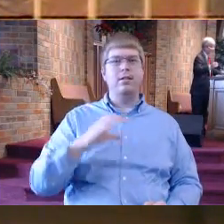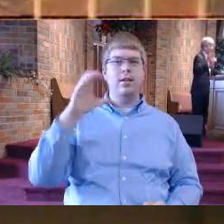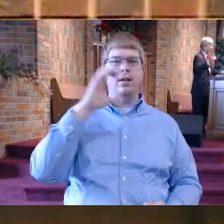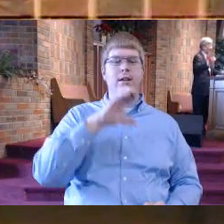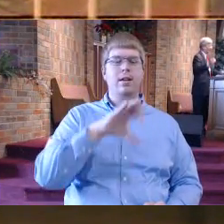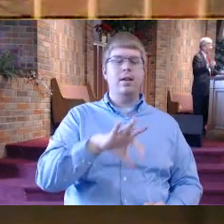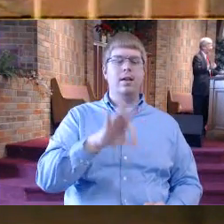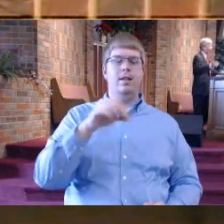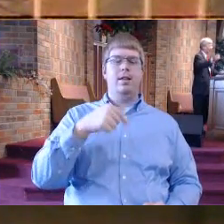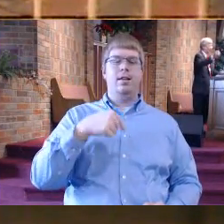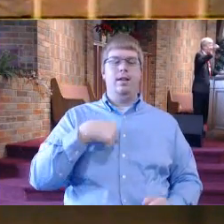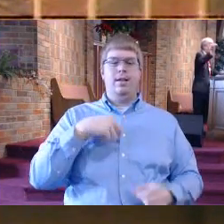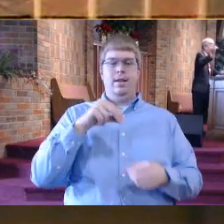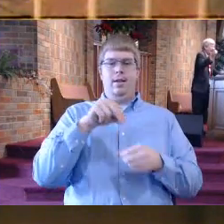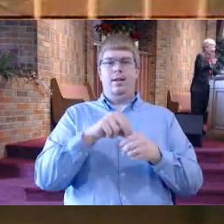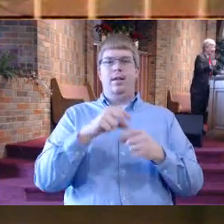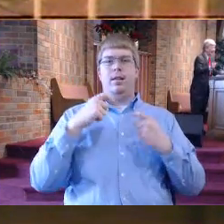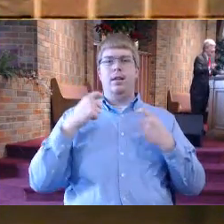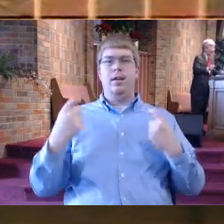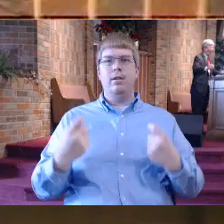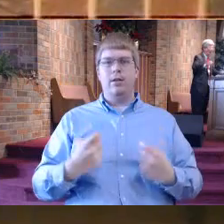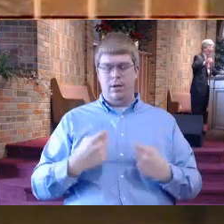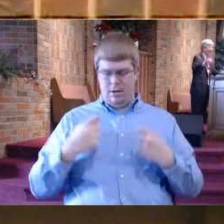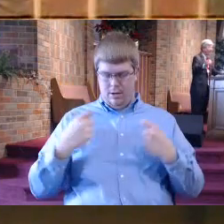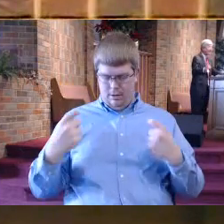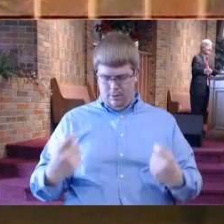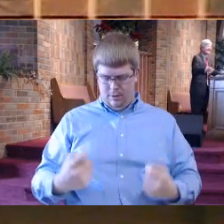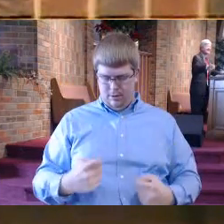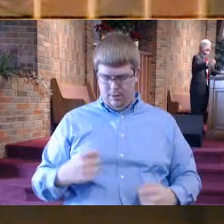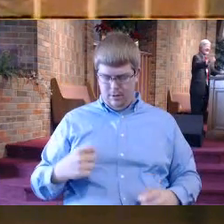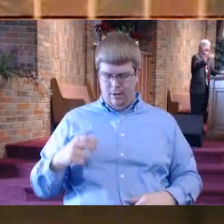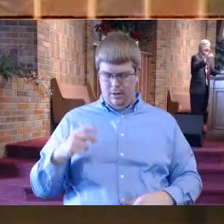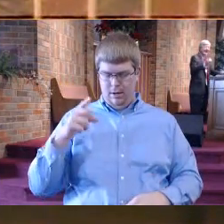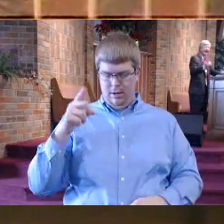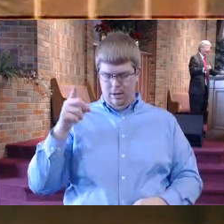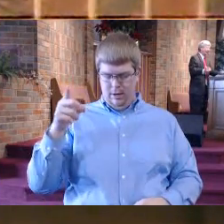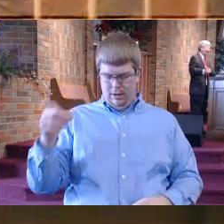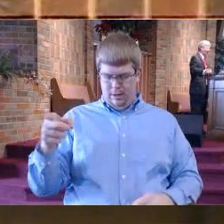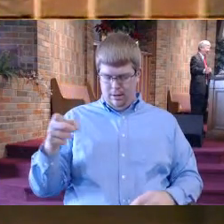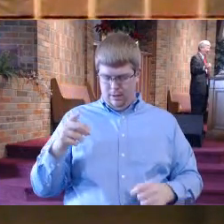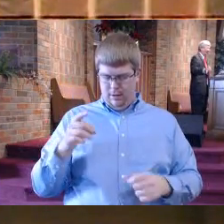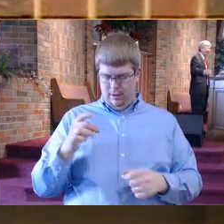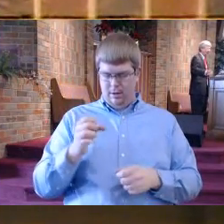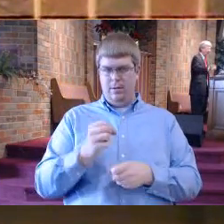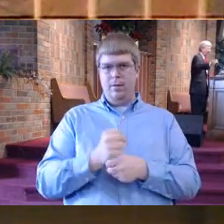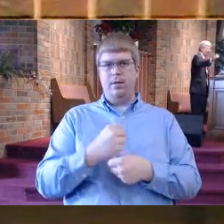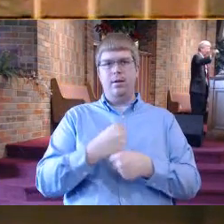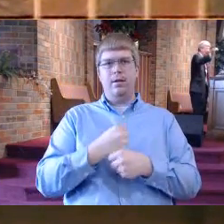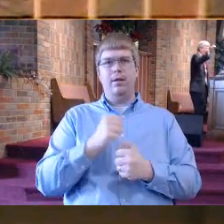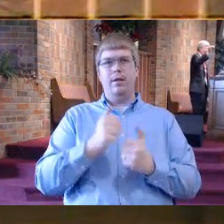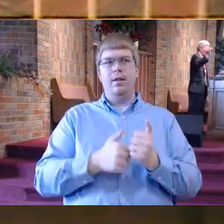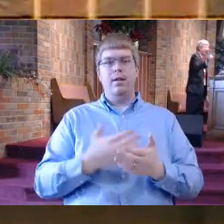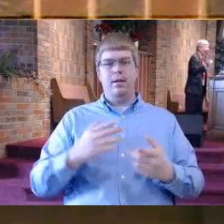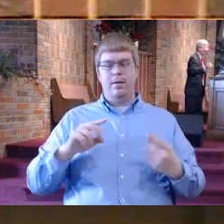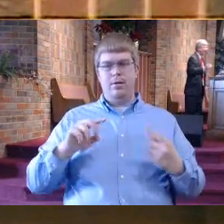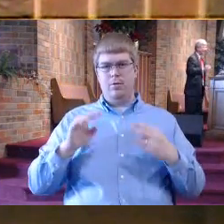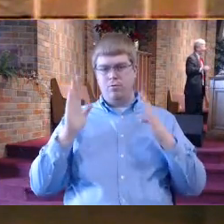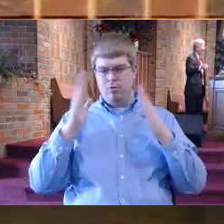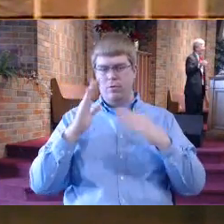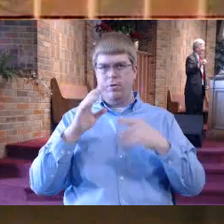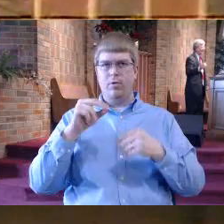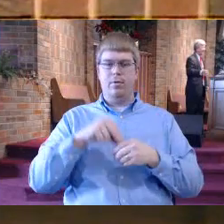in sin. He calmed the sea of inward strife